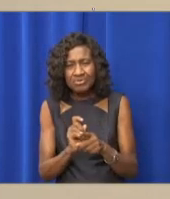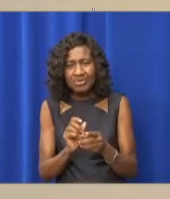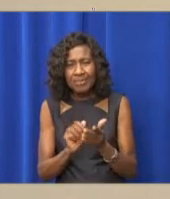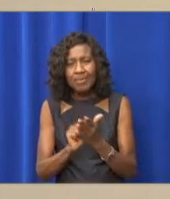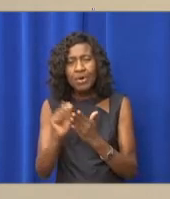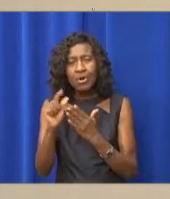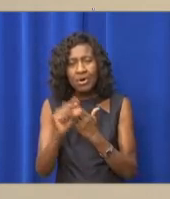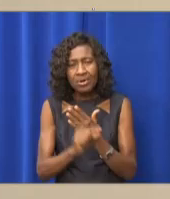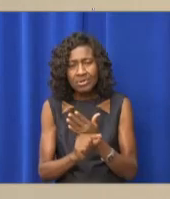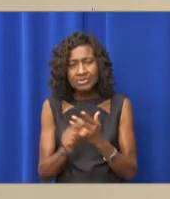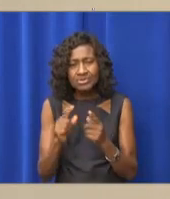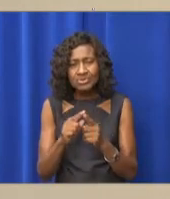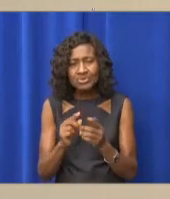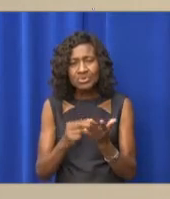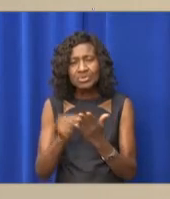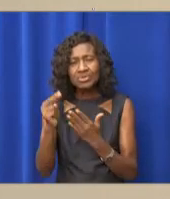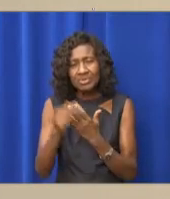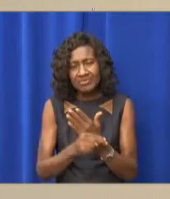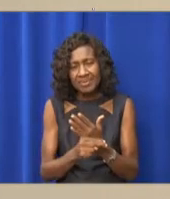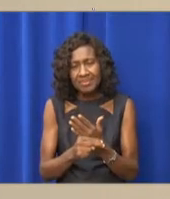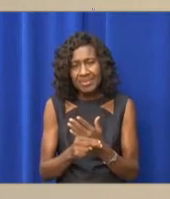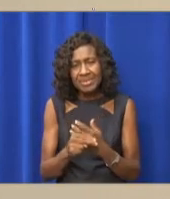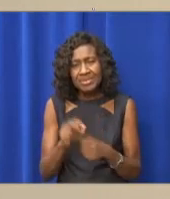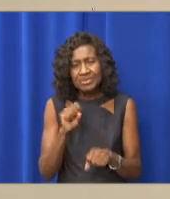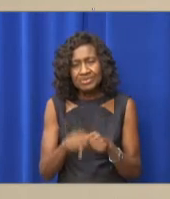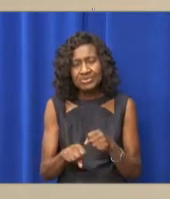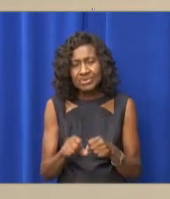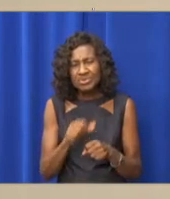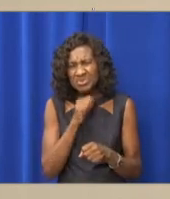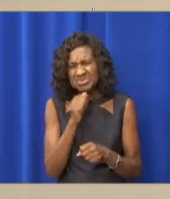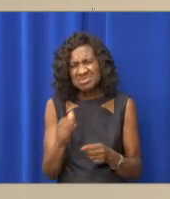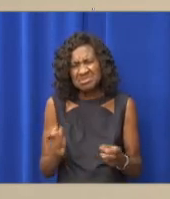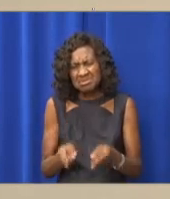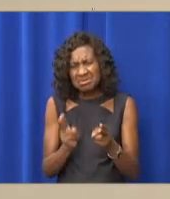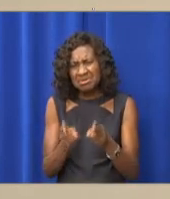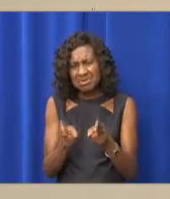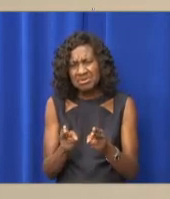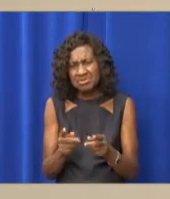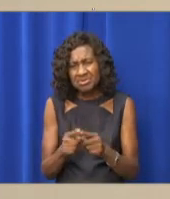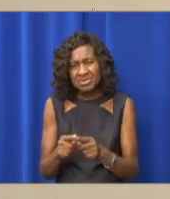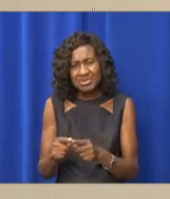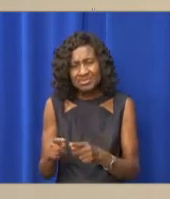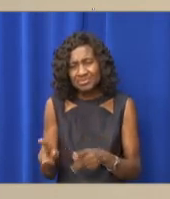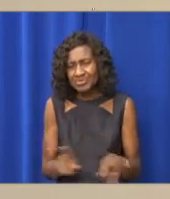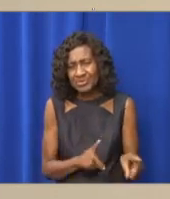November. So I wouldn't rush to do that now in May.